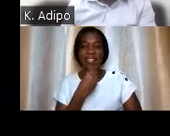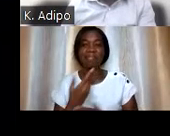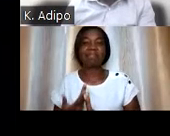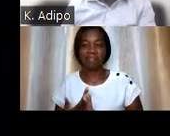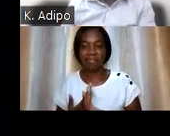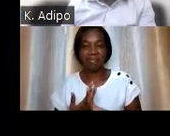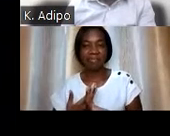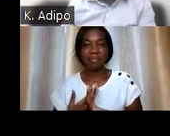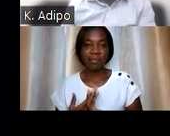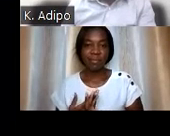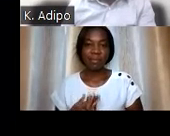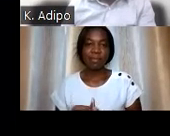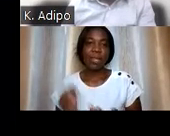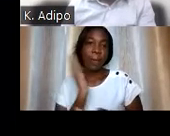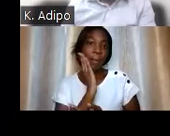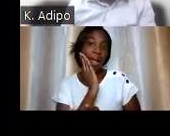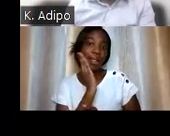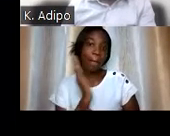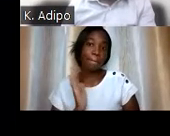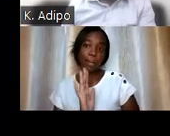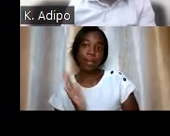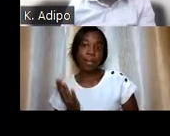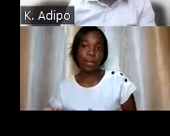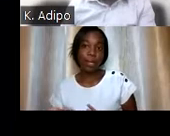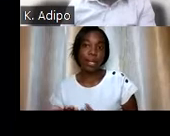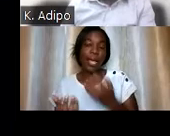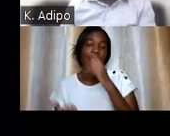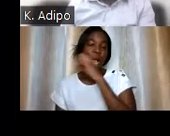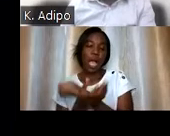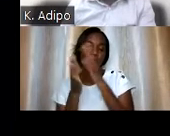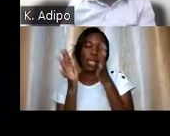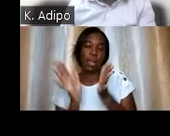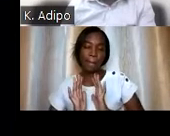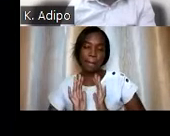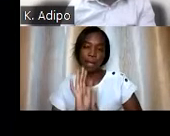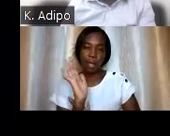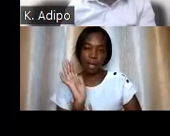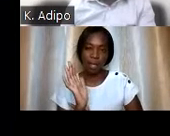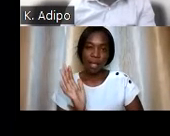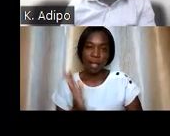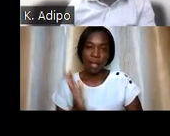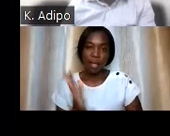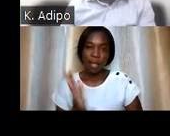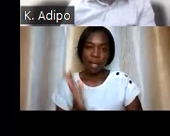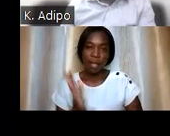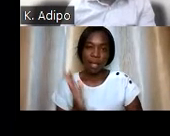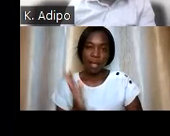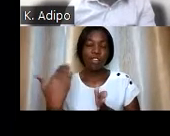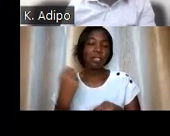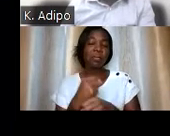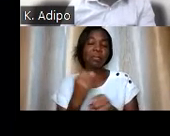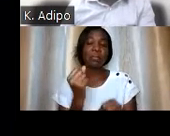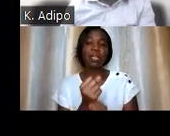We are their mothers. We are their counselors. I always make jokes and